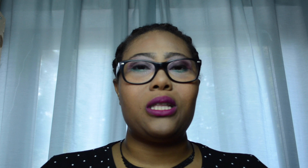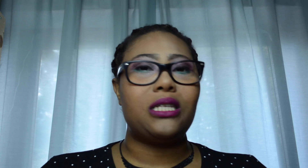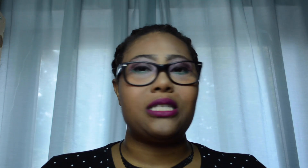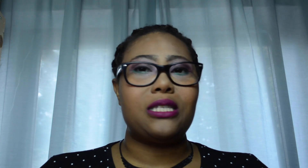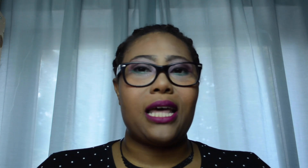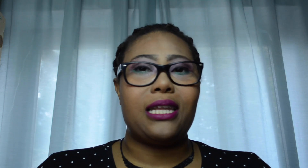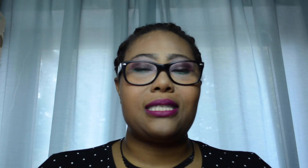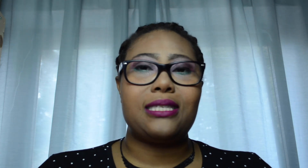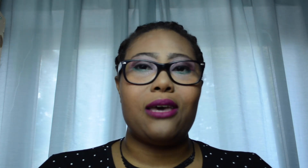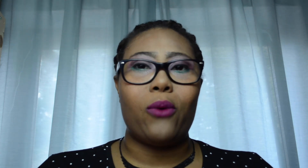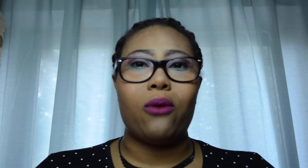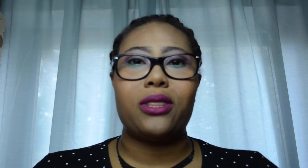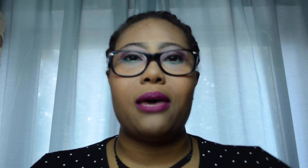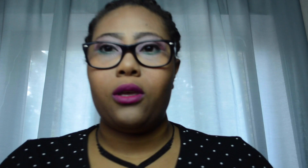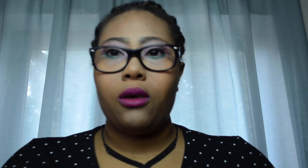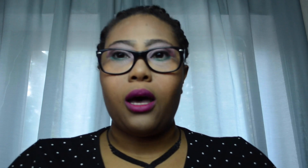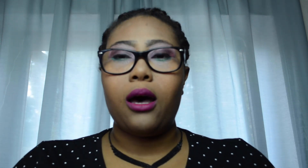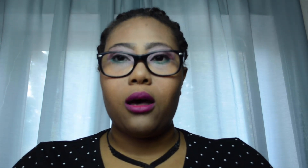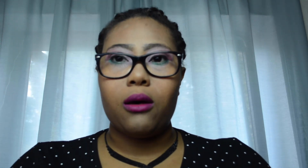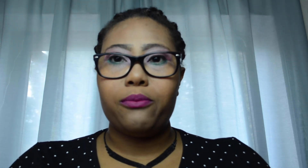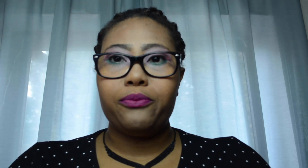really, really does, that doesn't sit well with them.